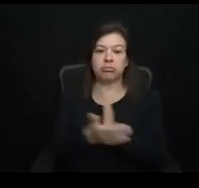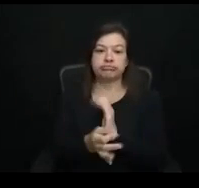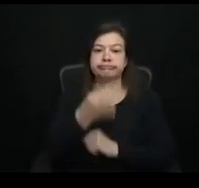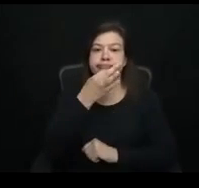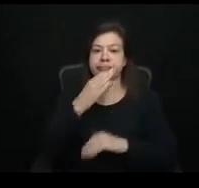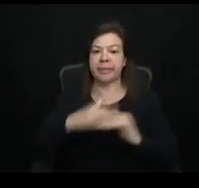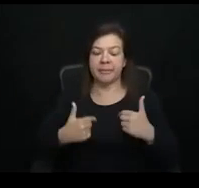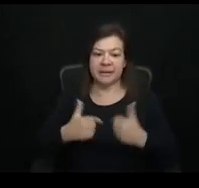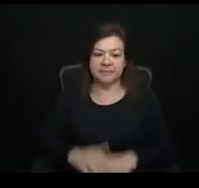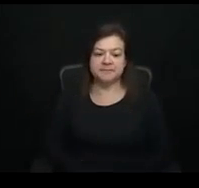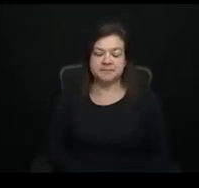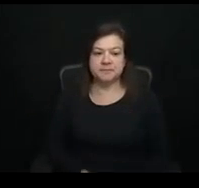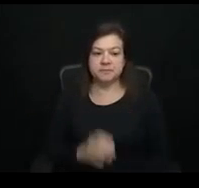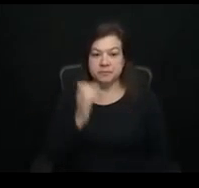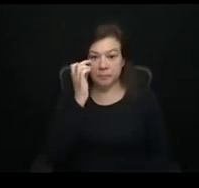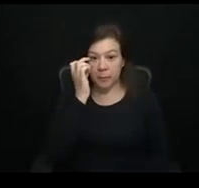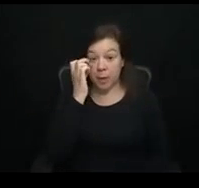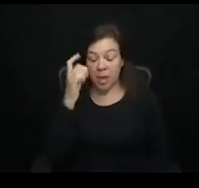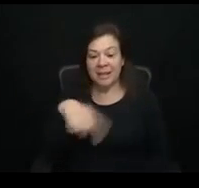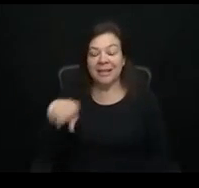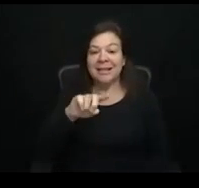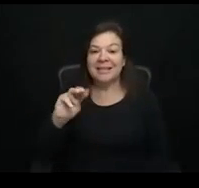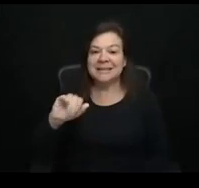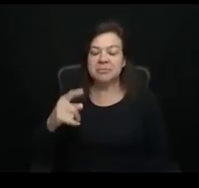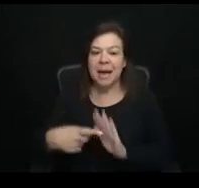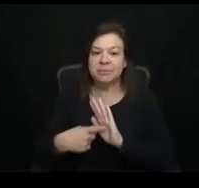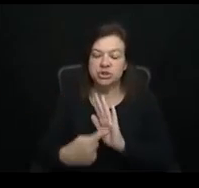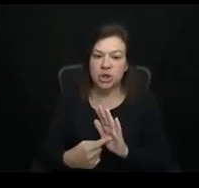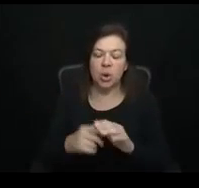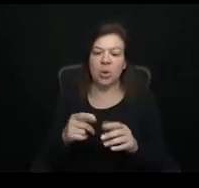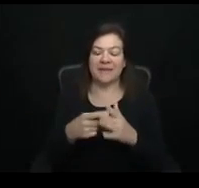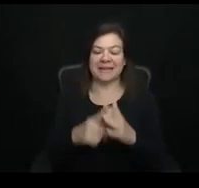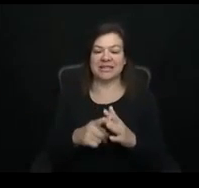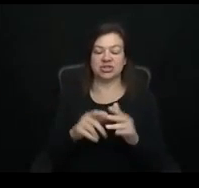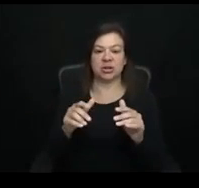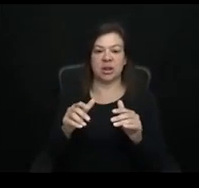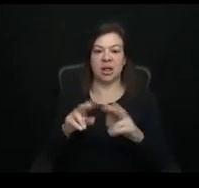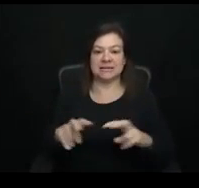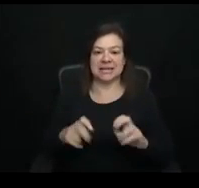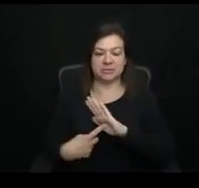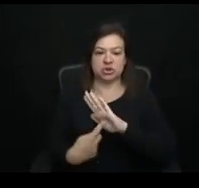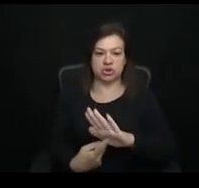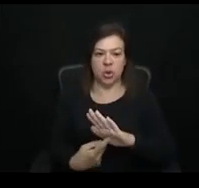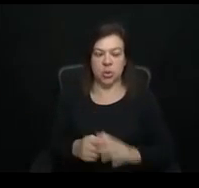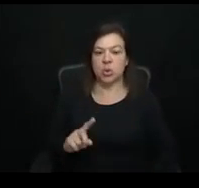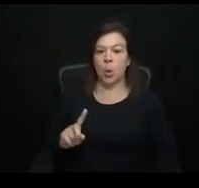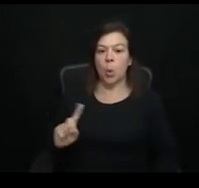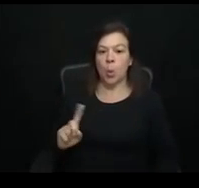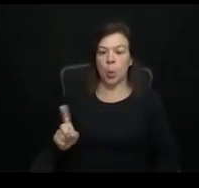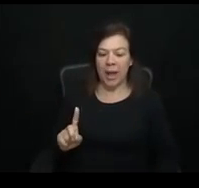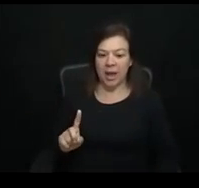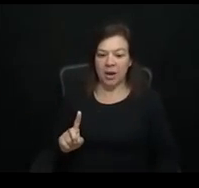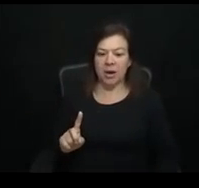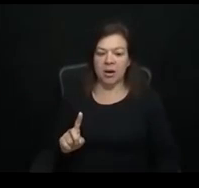at all. But what these maps are showing us and what these initial assessments are showing us is where we think the